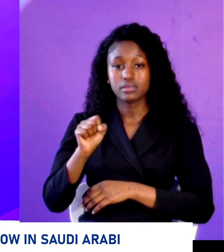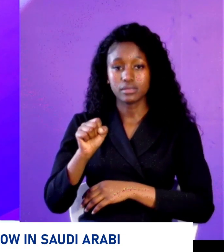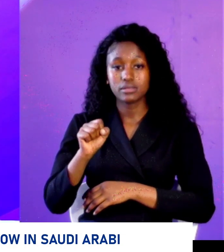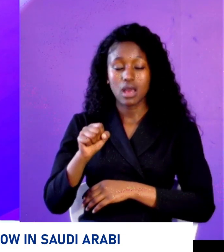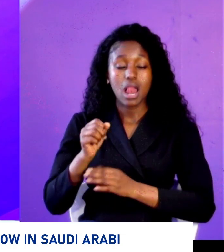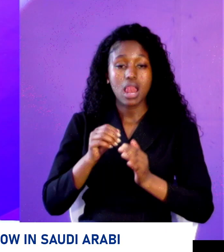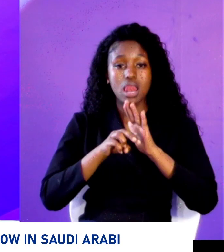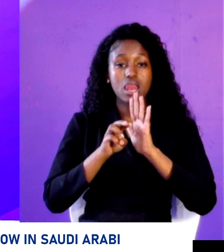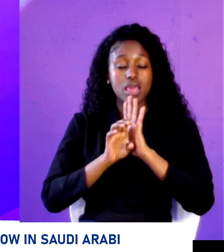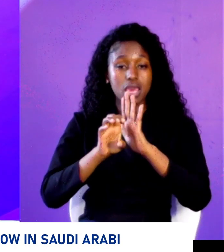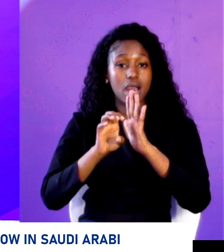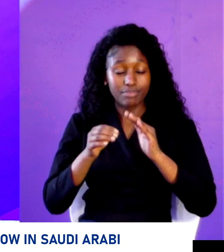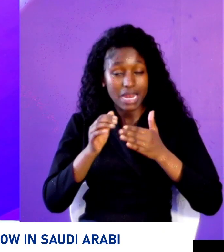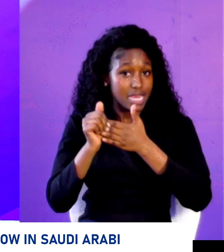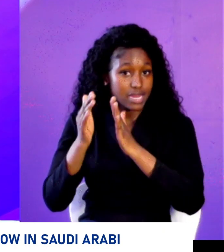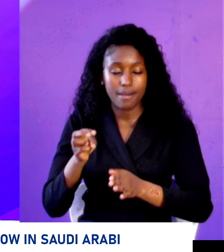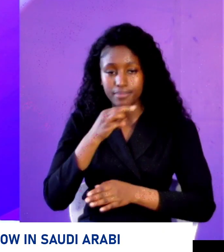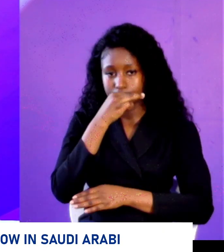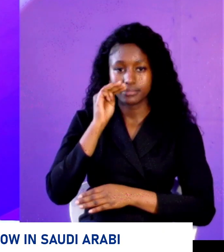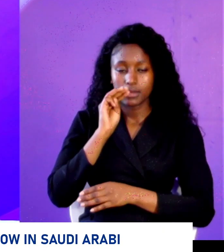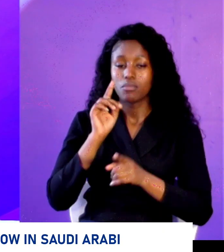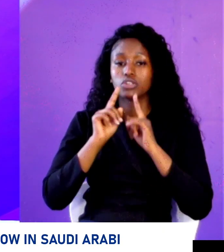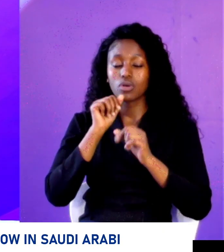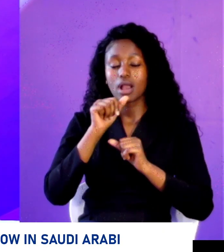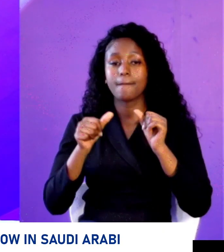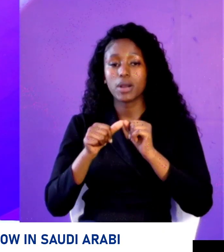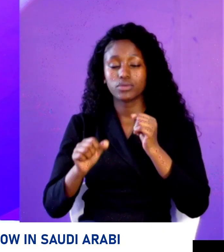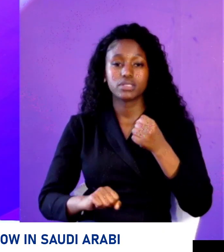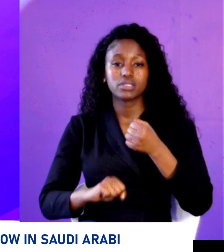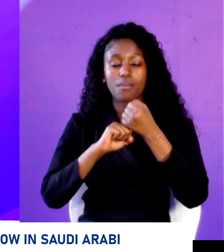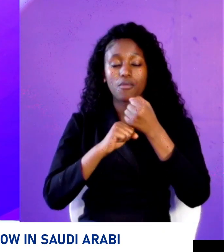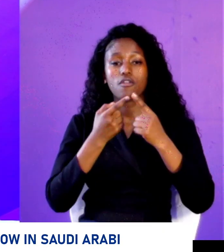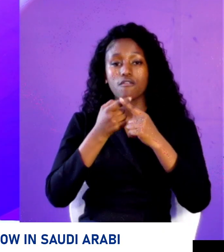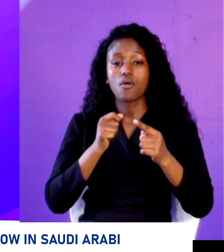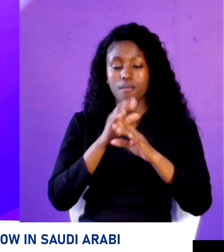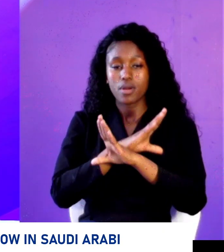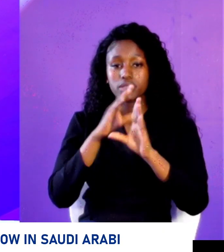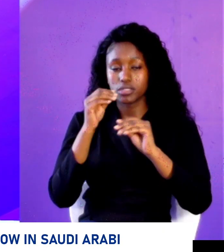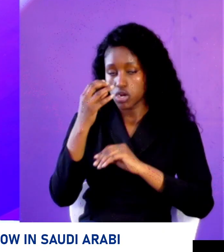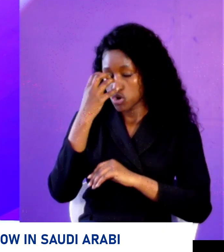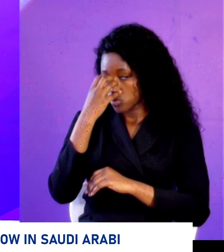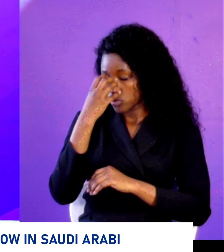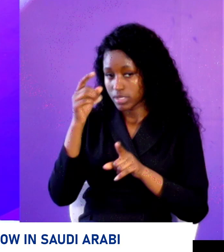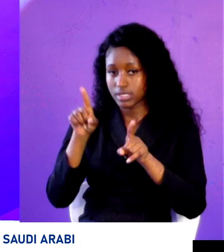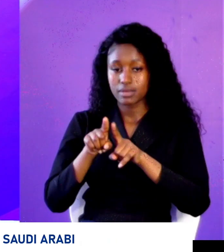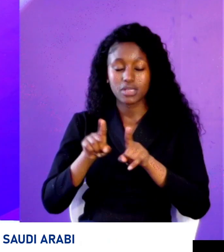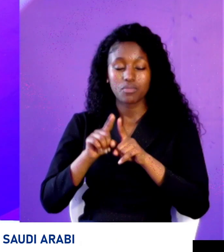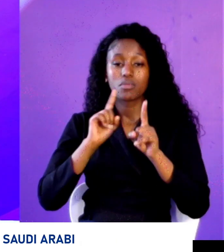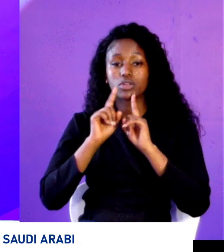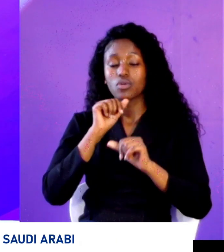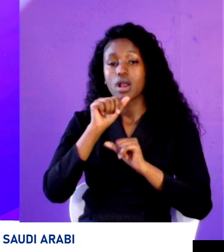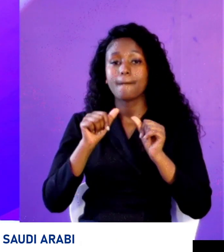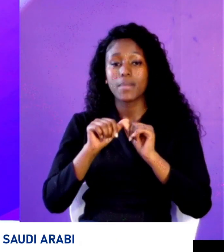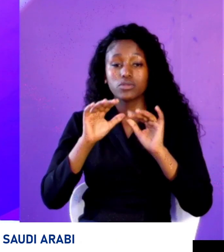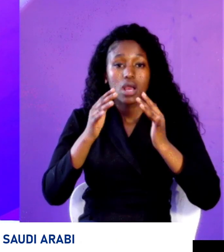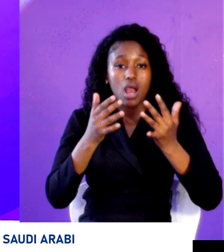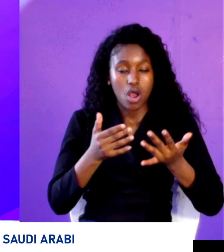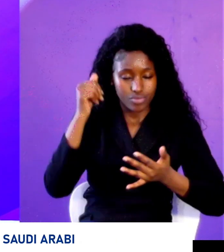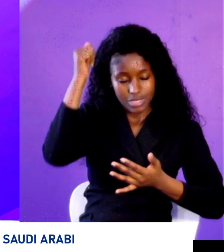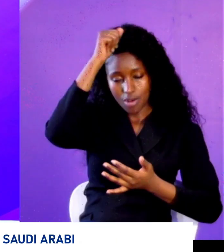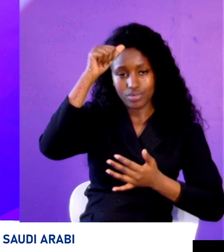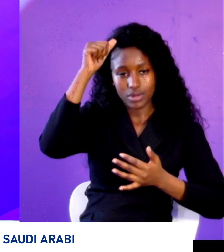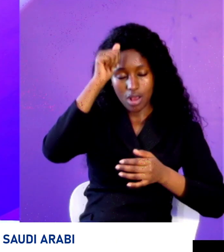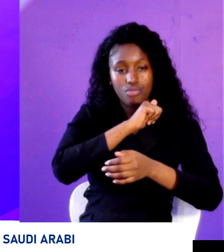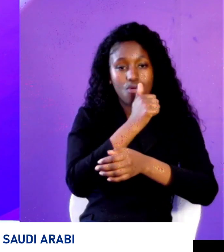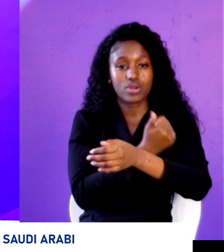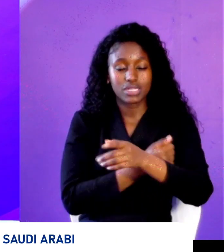Musalia Mudavadi, acknowledged support from President William Ruto, Saudi authorities, SUPKEM,